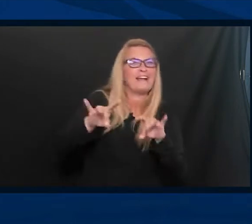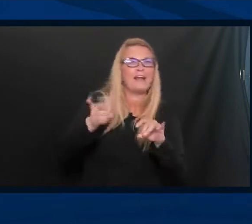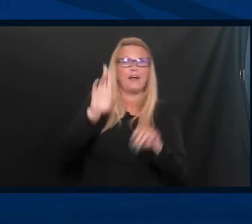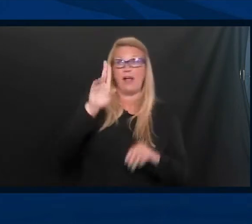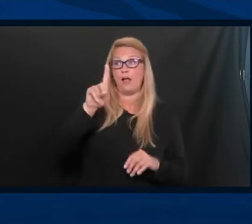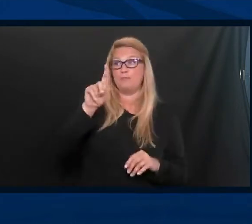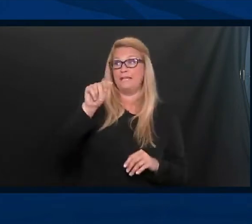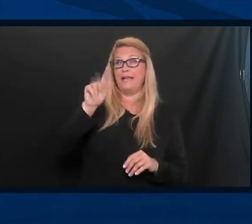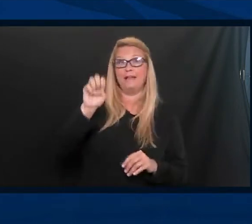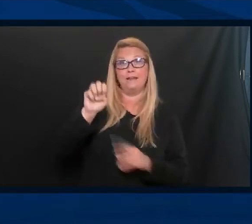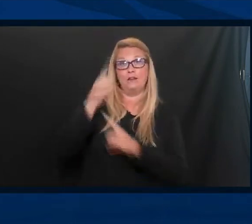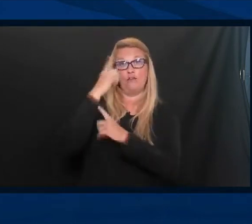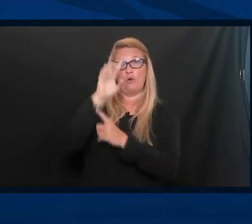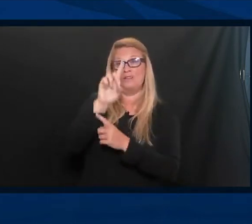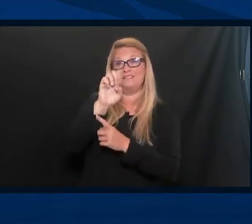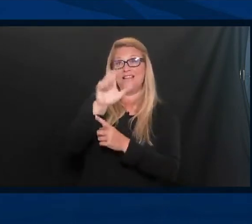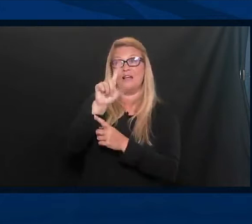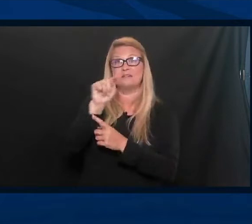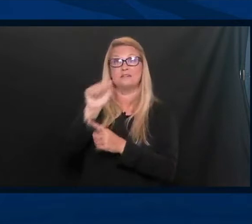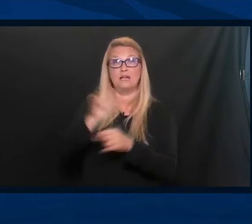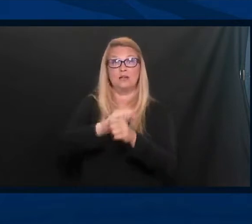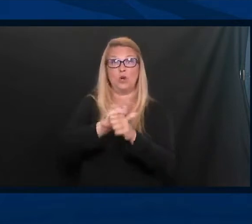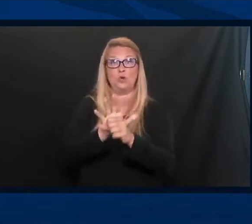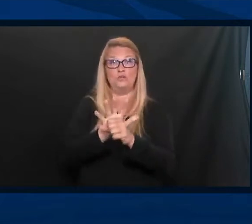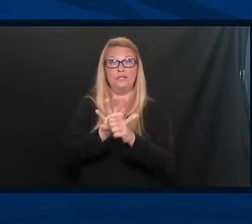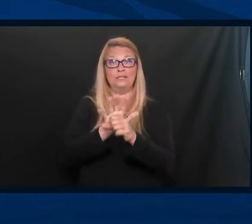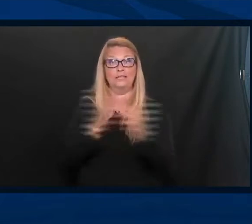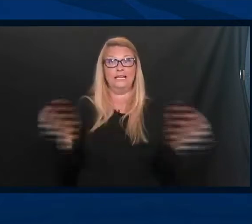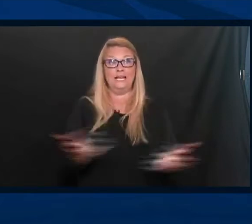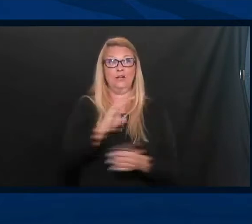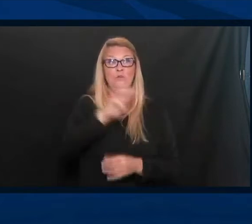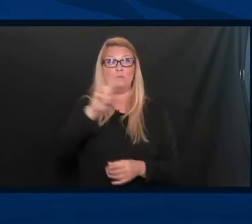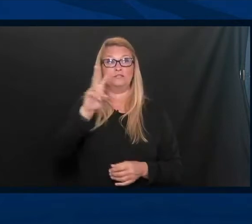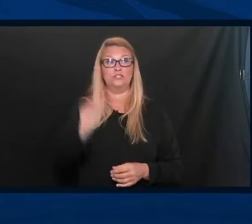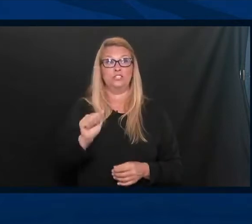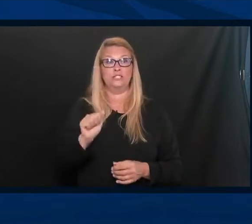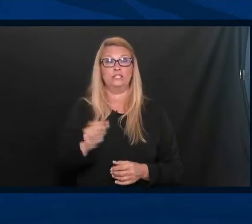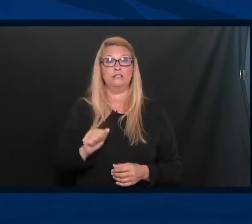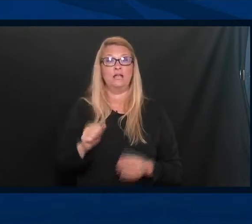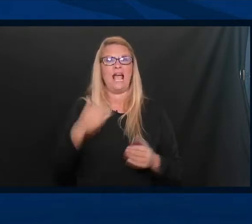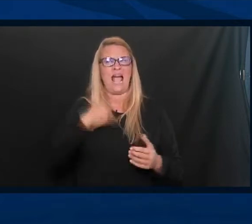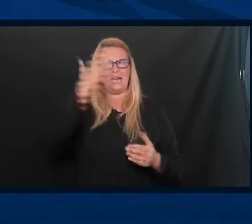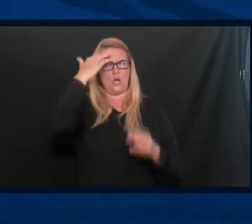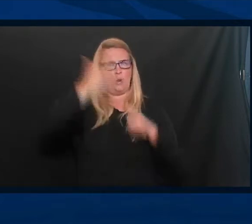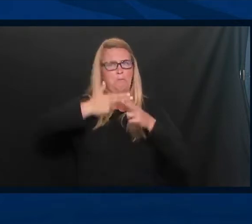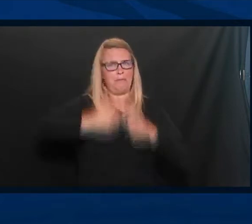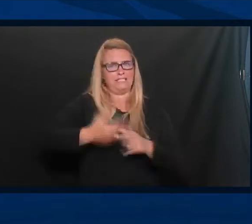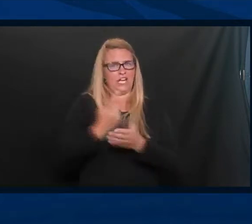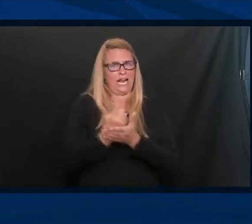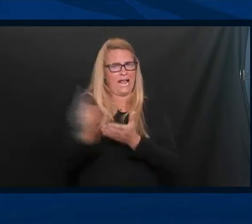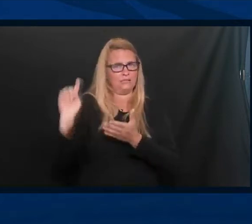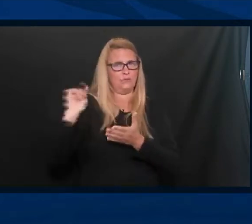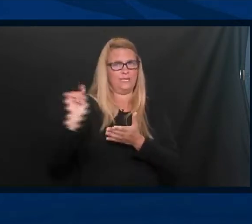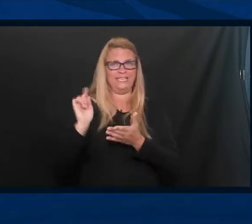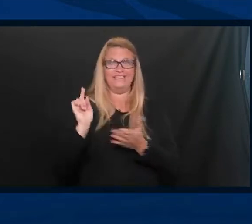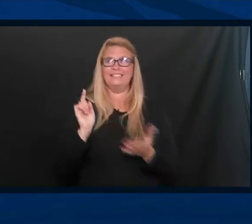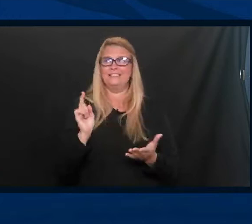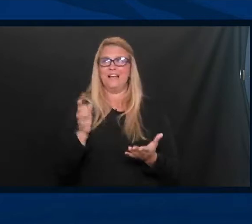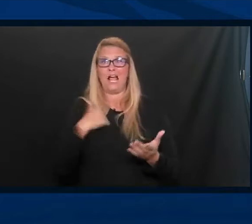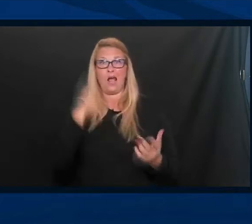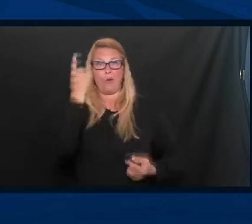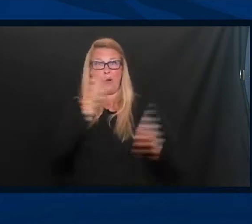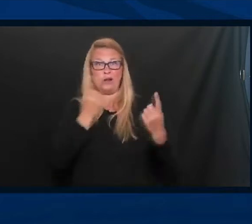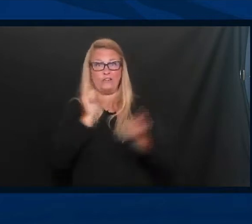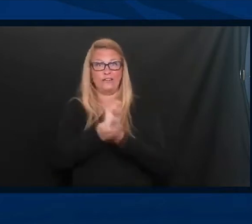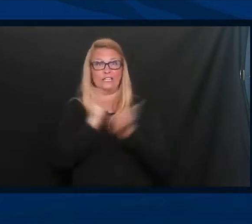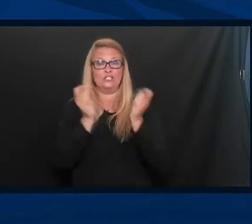the Delta variant's proliferation through the state this week. I know it was mentioned last week, and I'm trying to find out if there was any